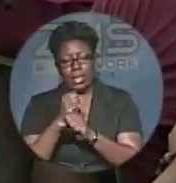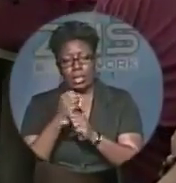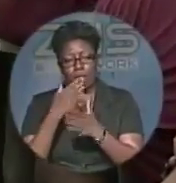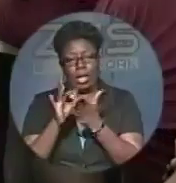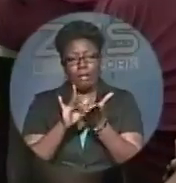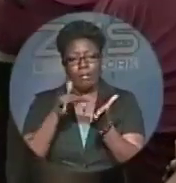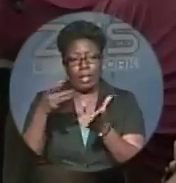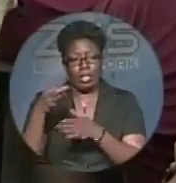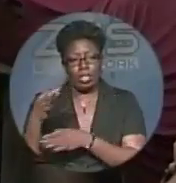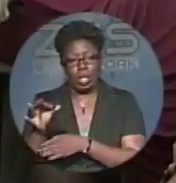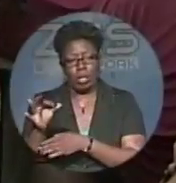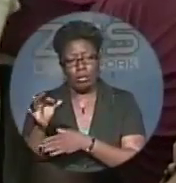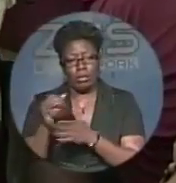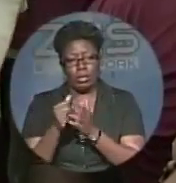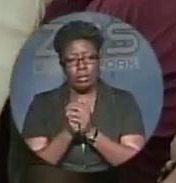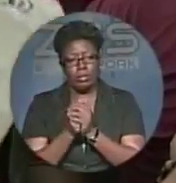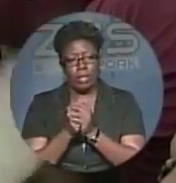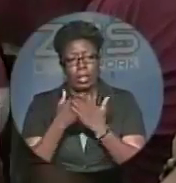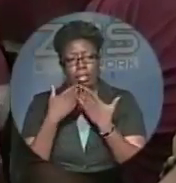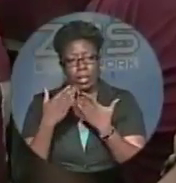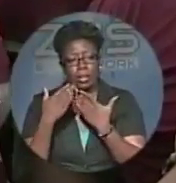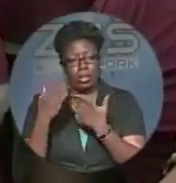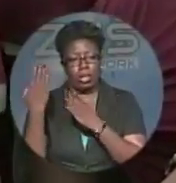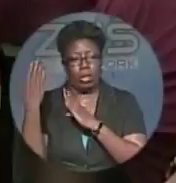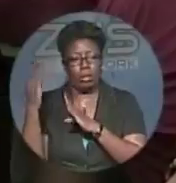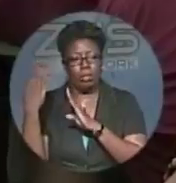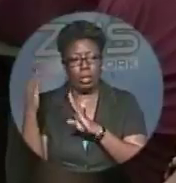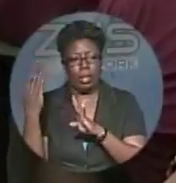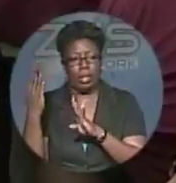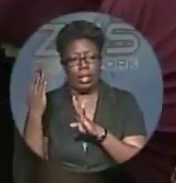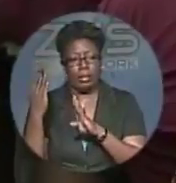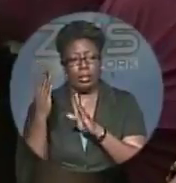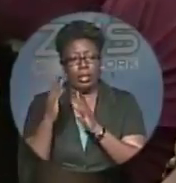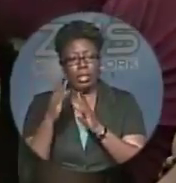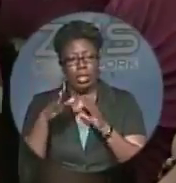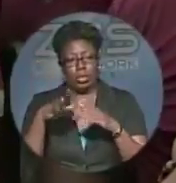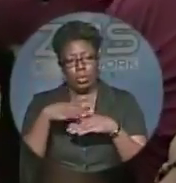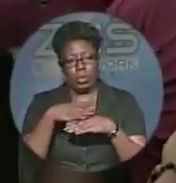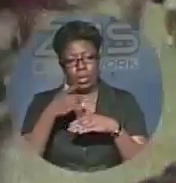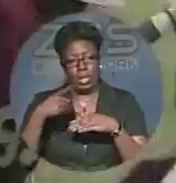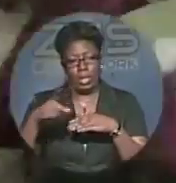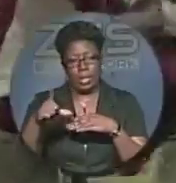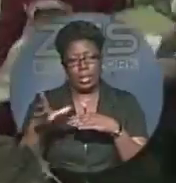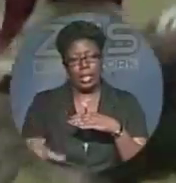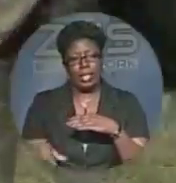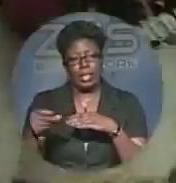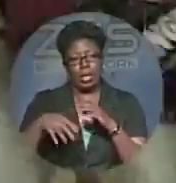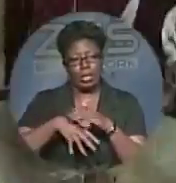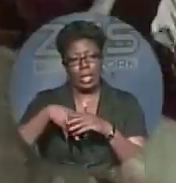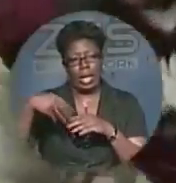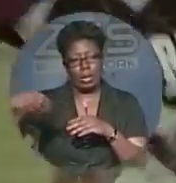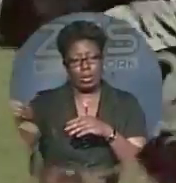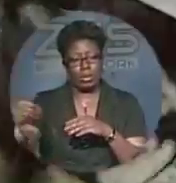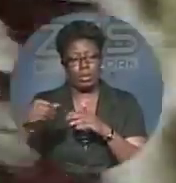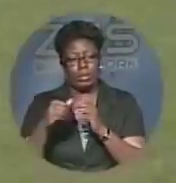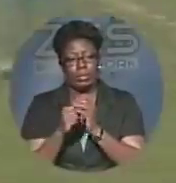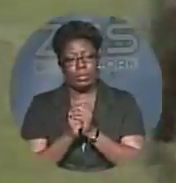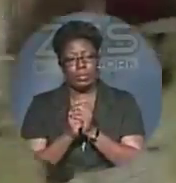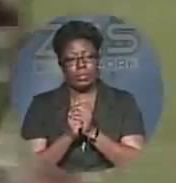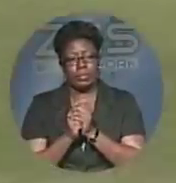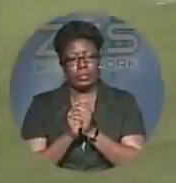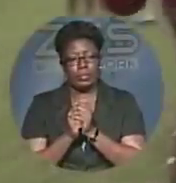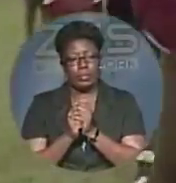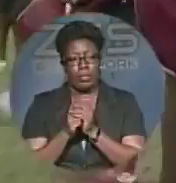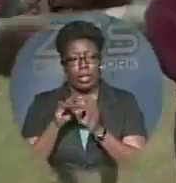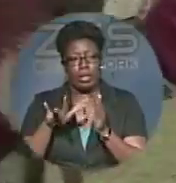side and we released the dogs. Thank you, Bahamian. We let the dogs out. And it was over, gentlemen. That's the best victory we had all year because we feel like we was